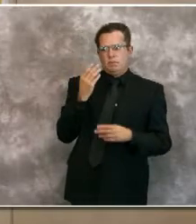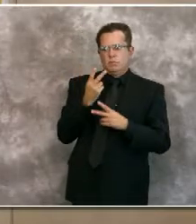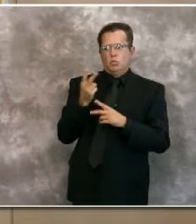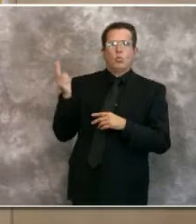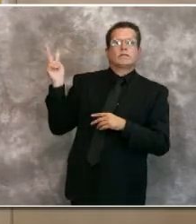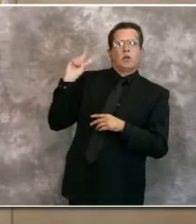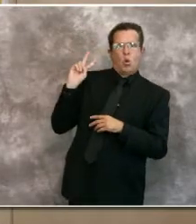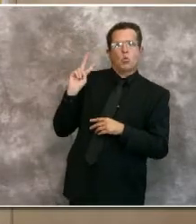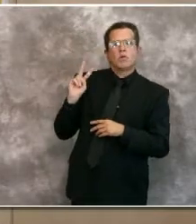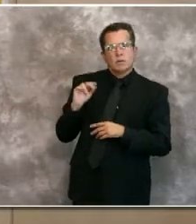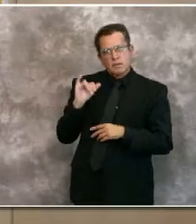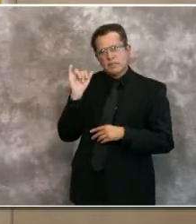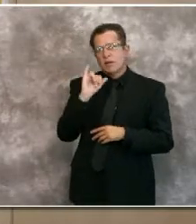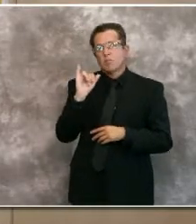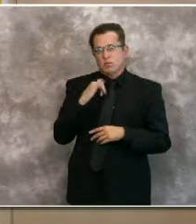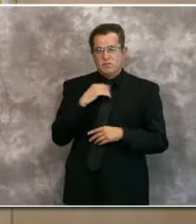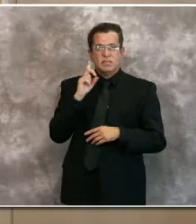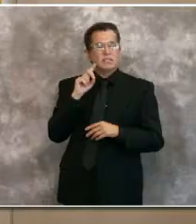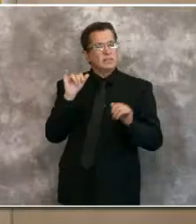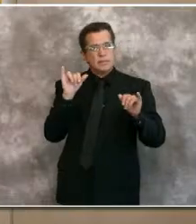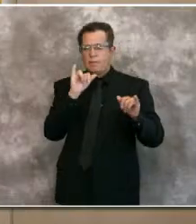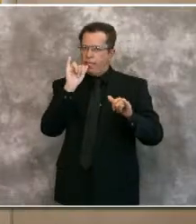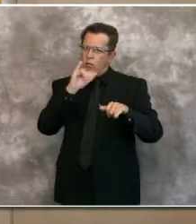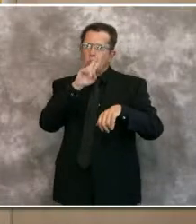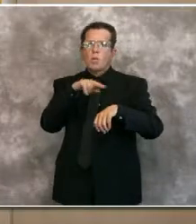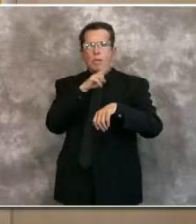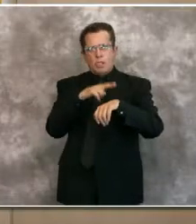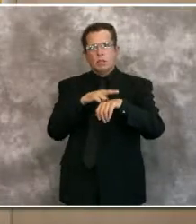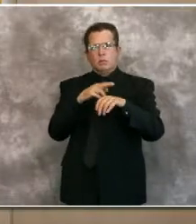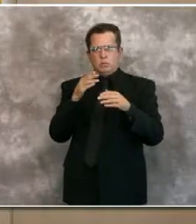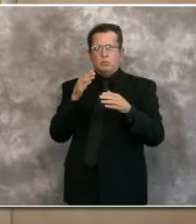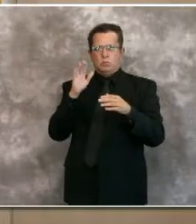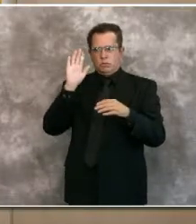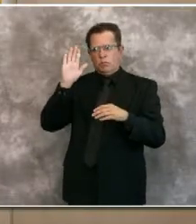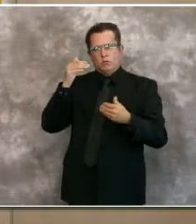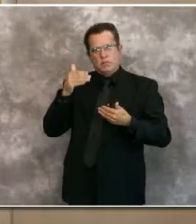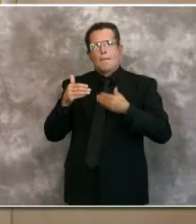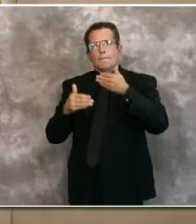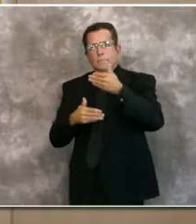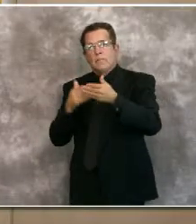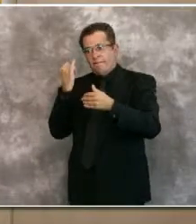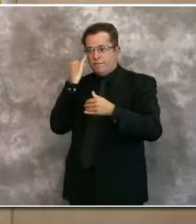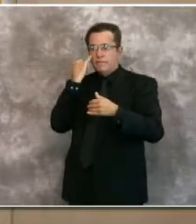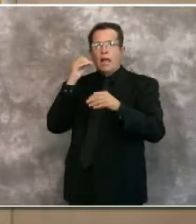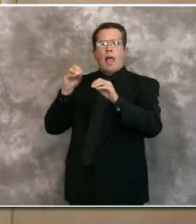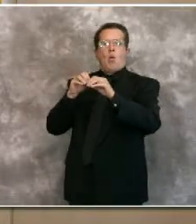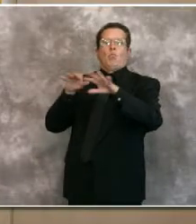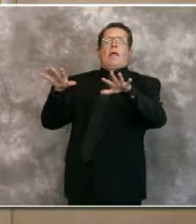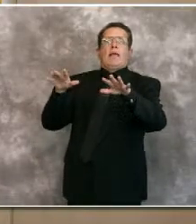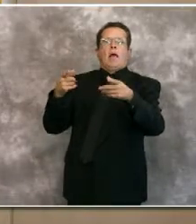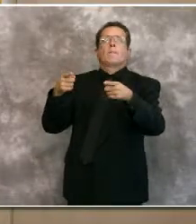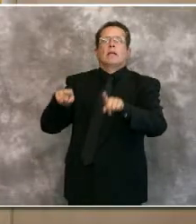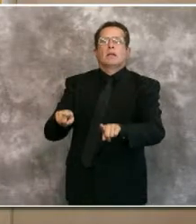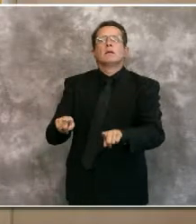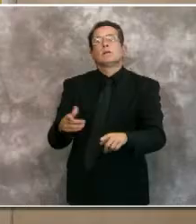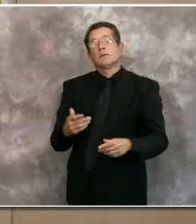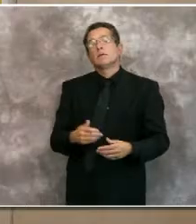ago. And that's the normal process when there is an outbreak of this nature.